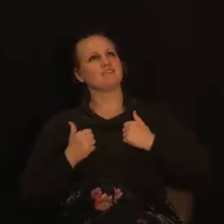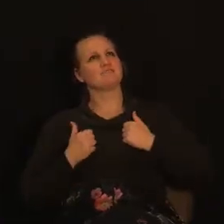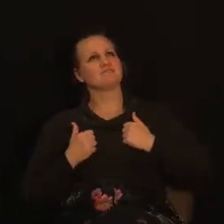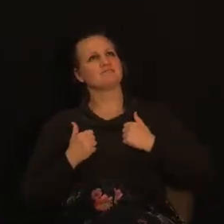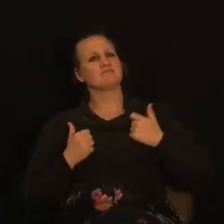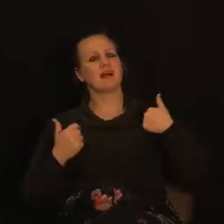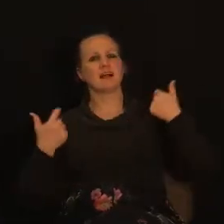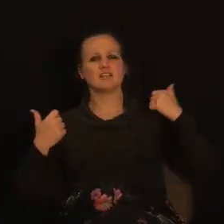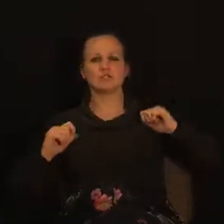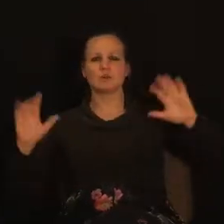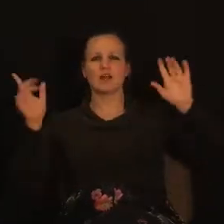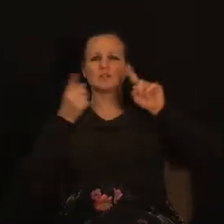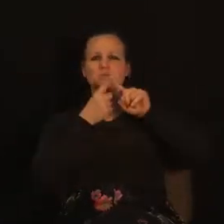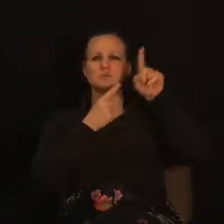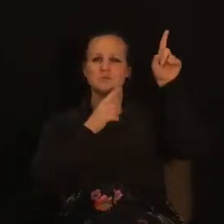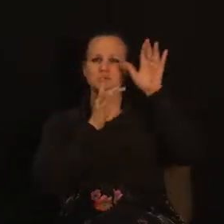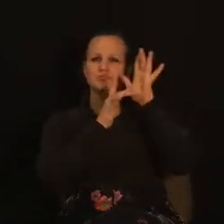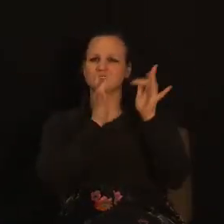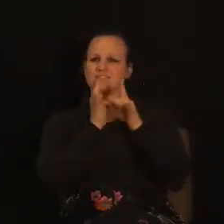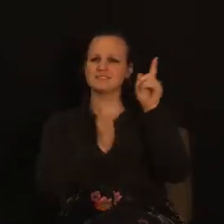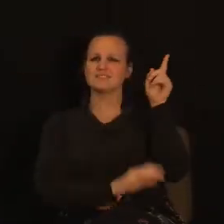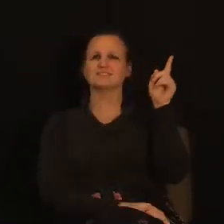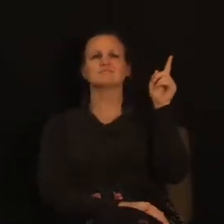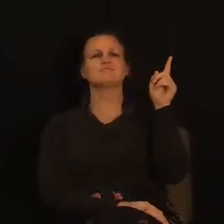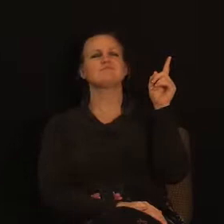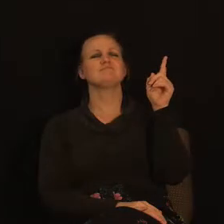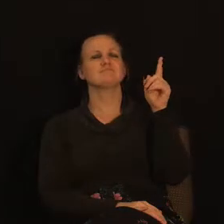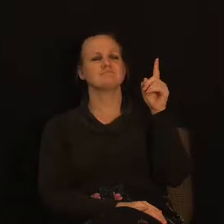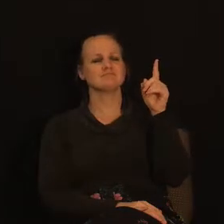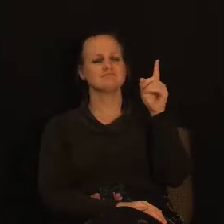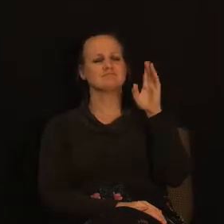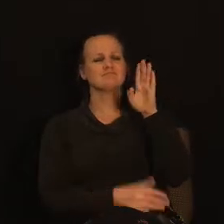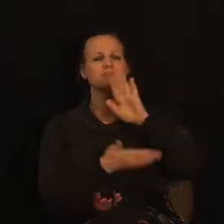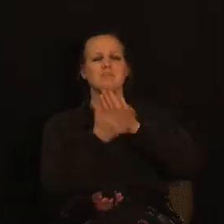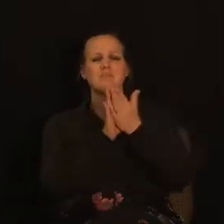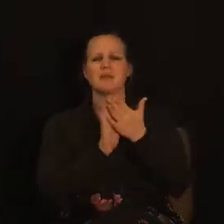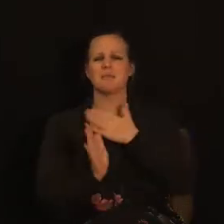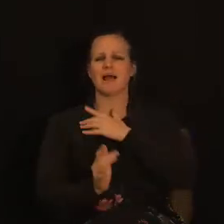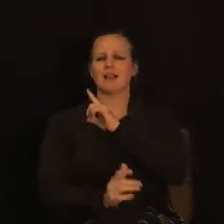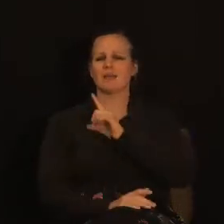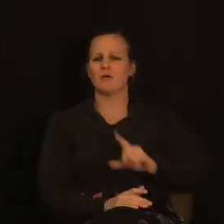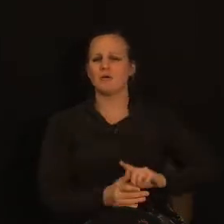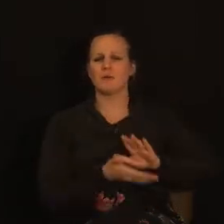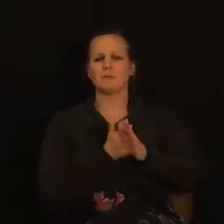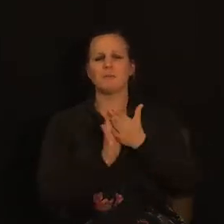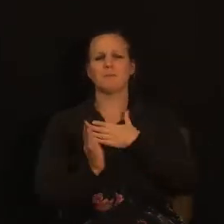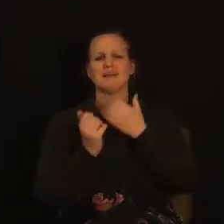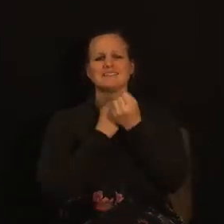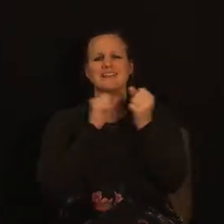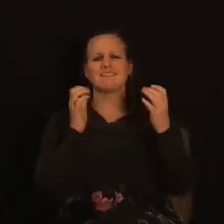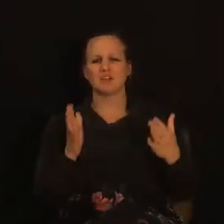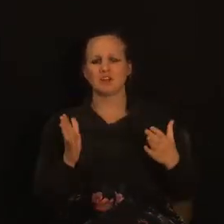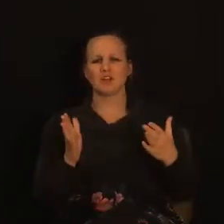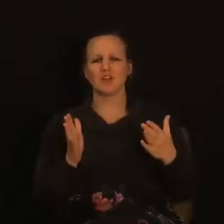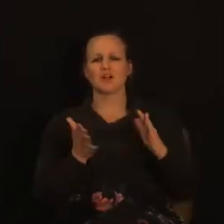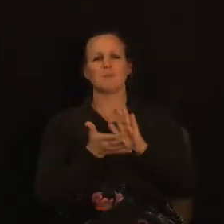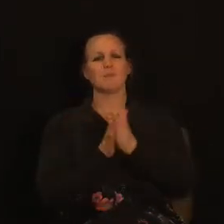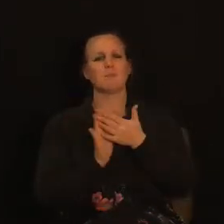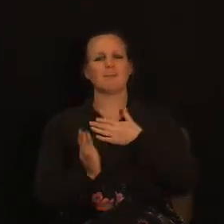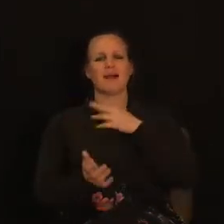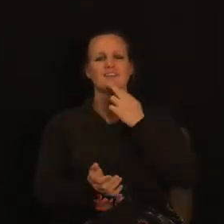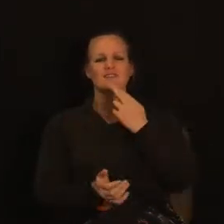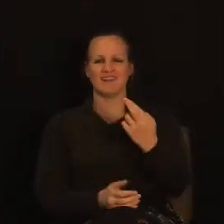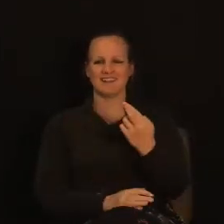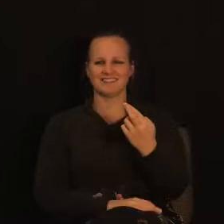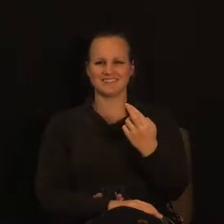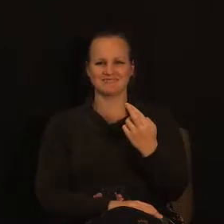I surrender to you, Jesus. Be my Lord, my Savior, and my friend.